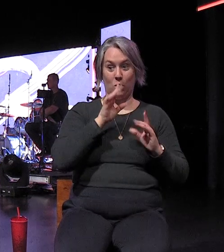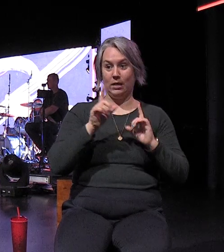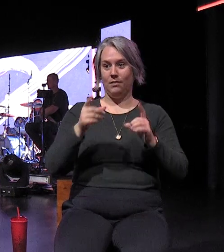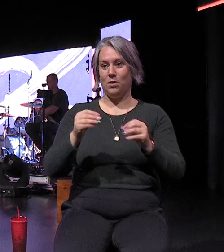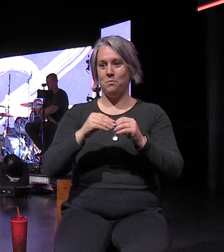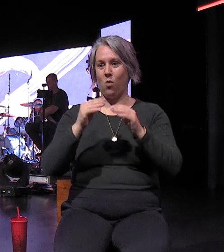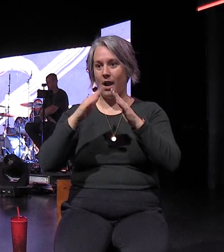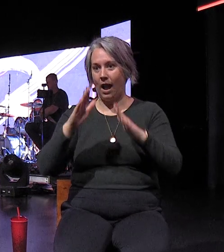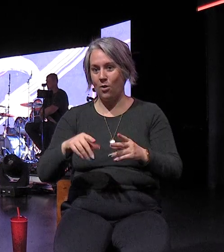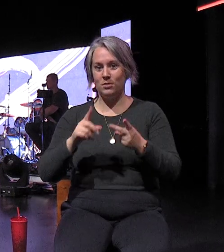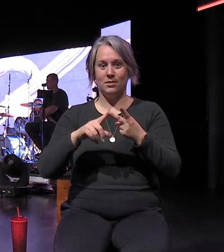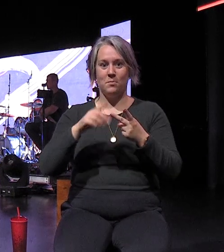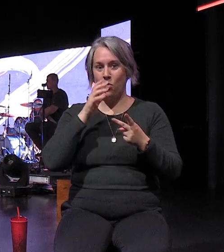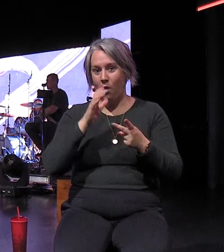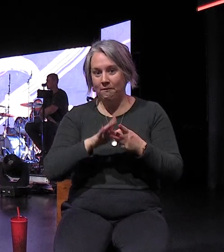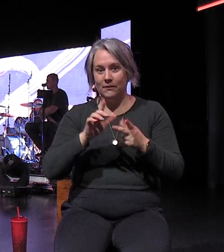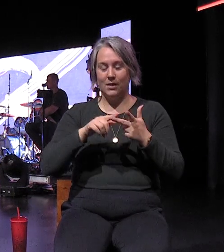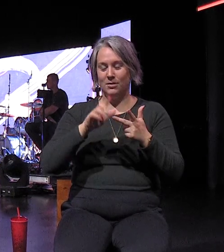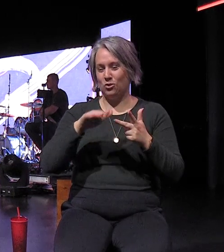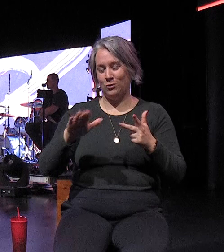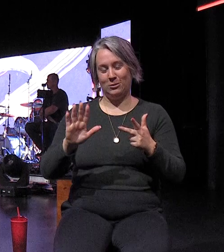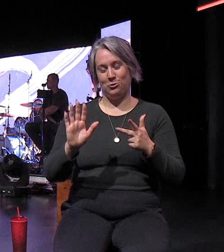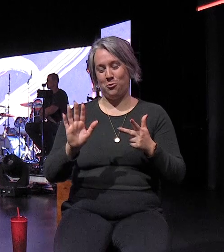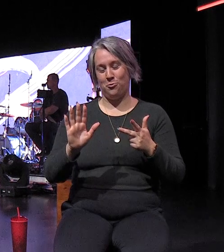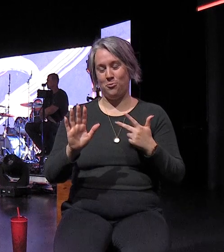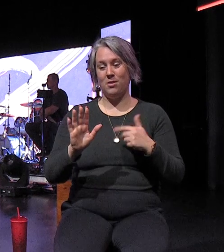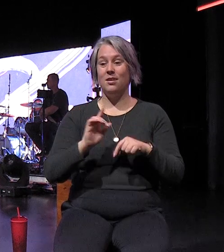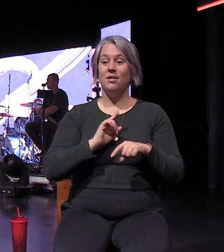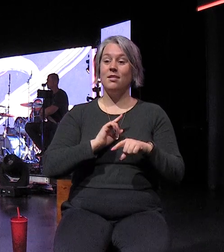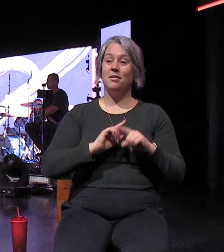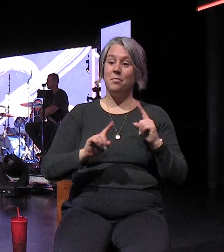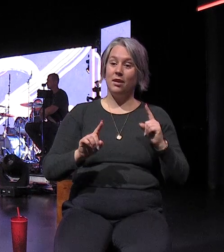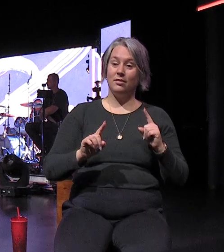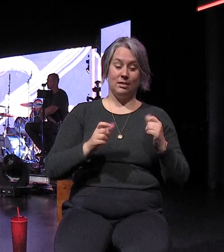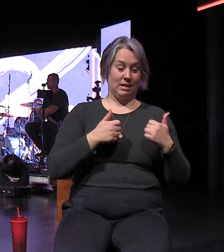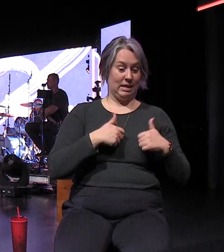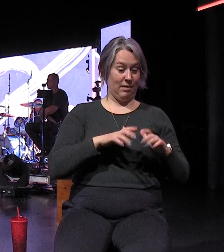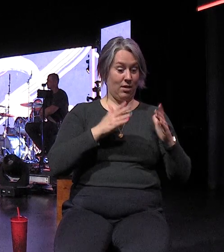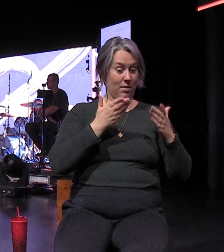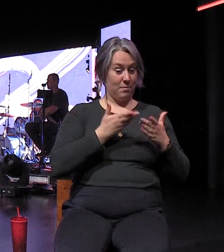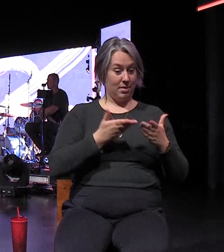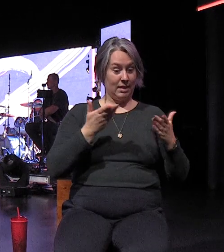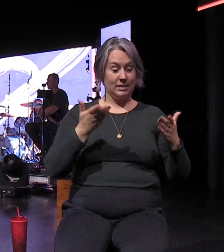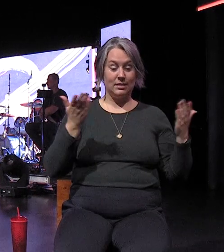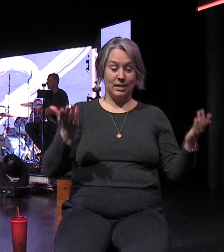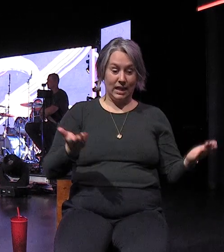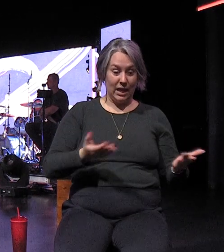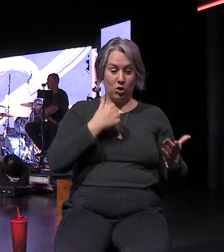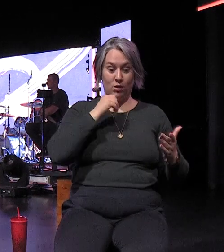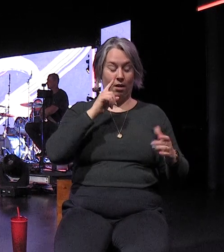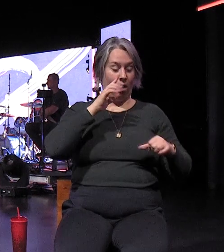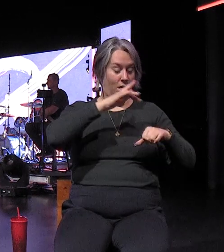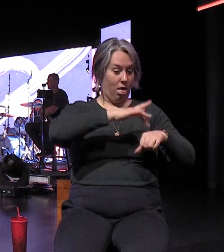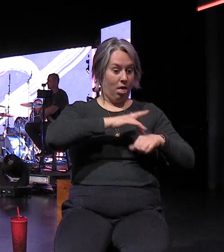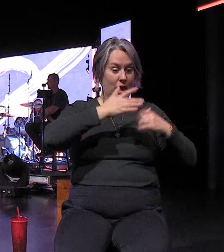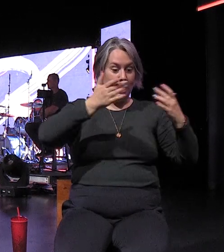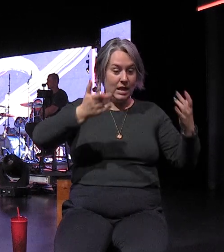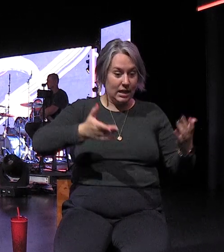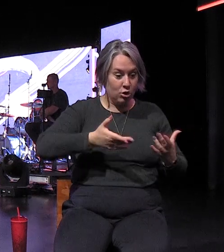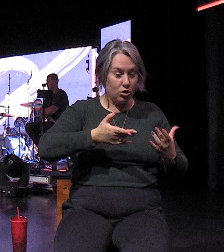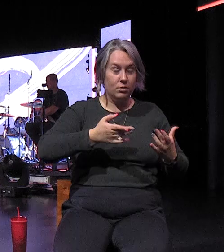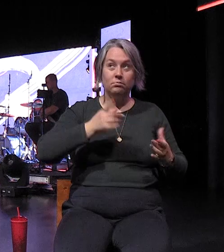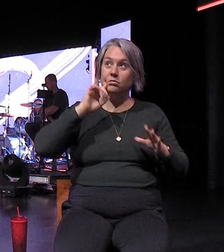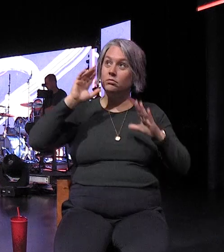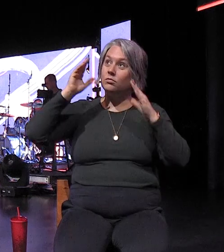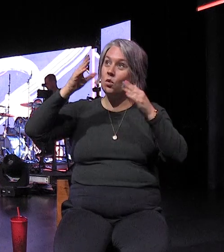surrender. Like he said to the rich young ruler, you're gonna have treasure in heaven. Treasure in heaven. Our